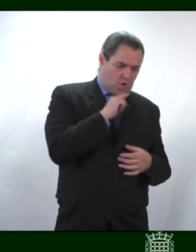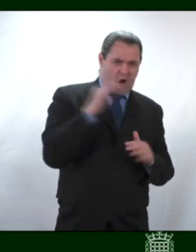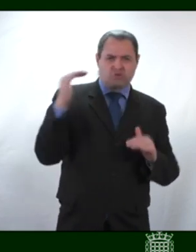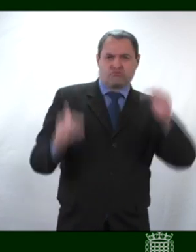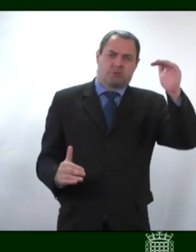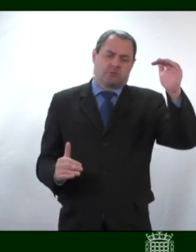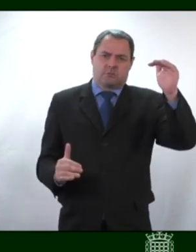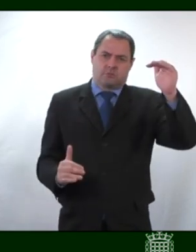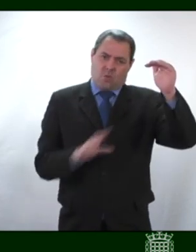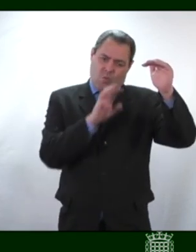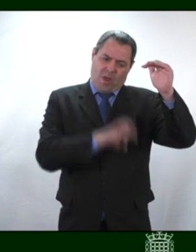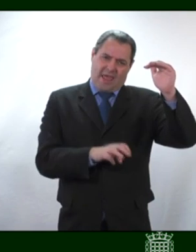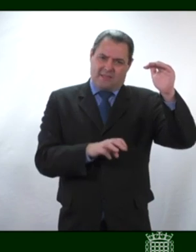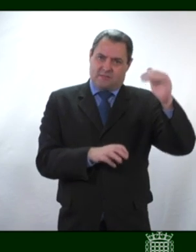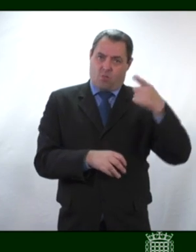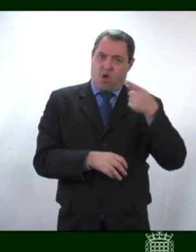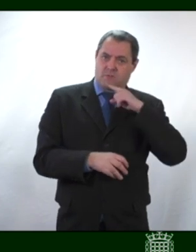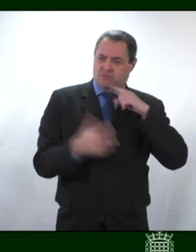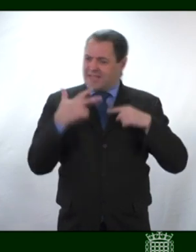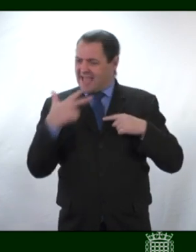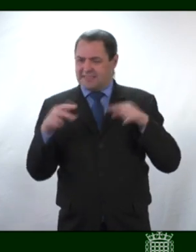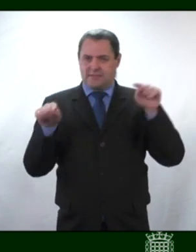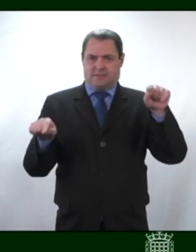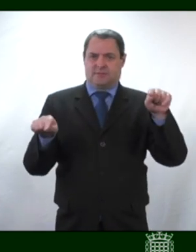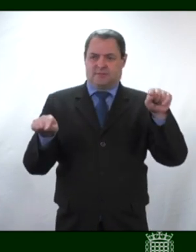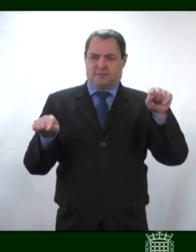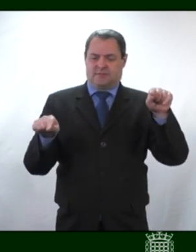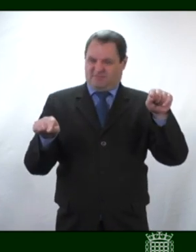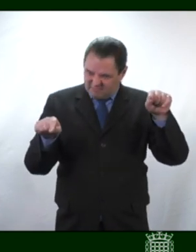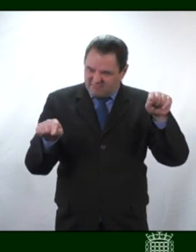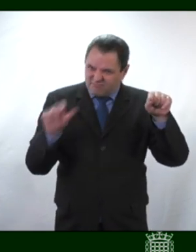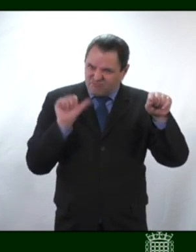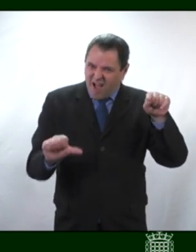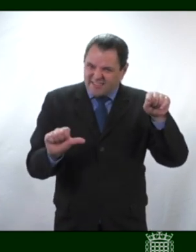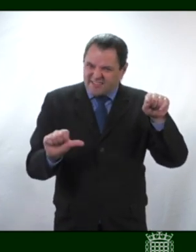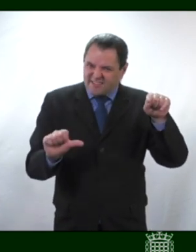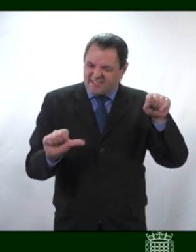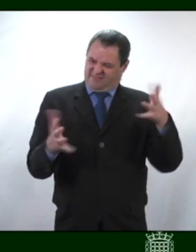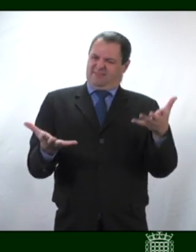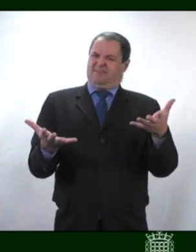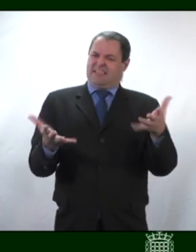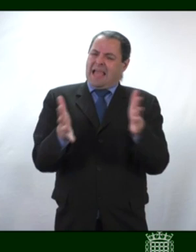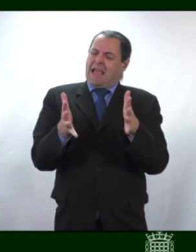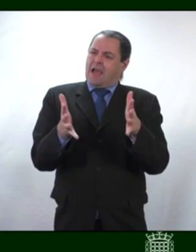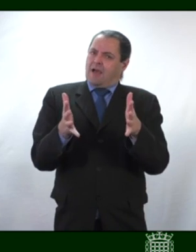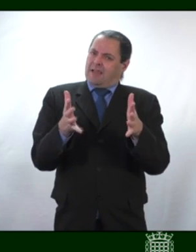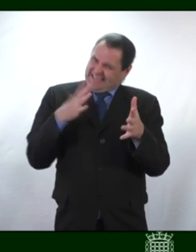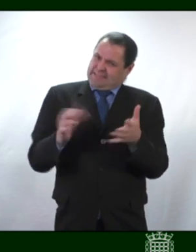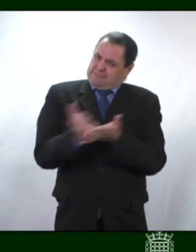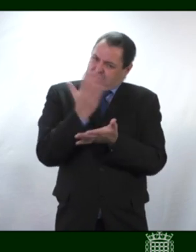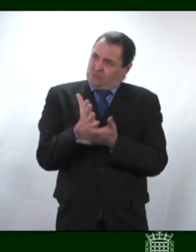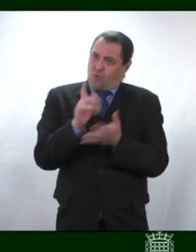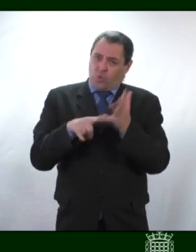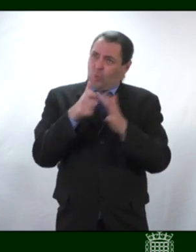person in Wales. How can this be right? And will he and the Chancellor ensure that wherever you live across the United